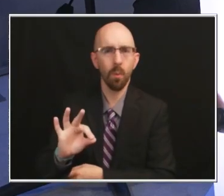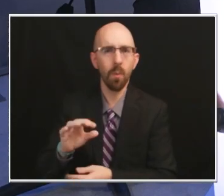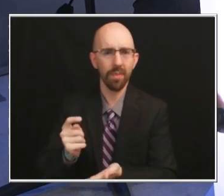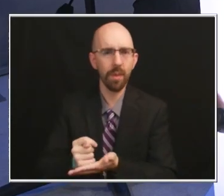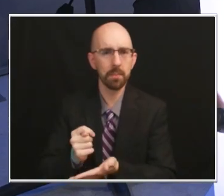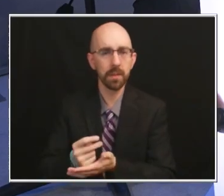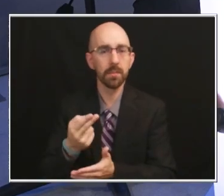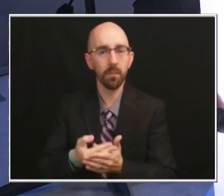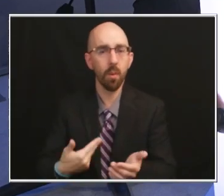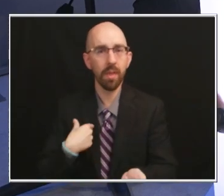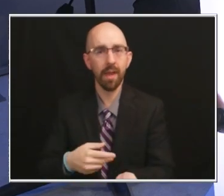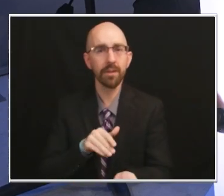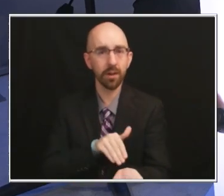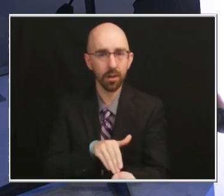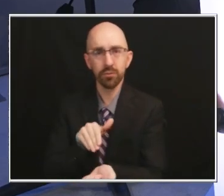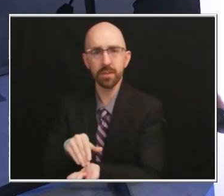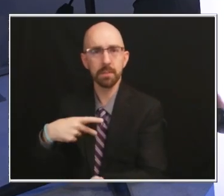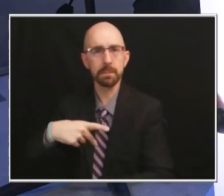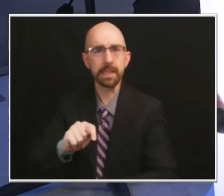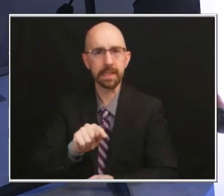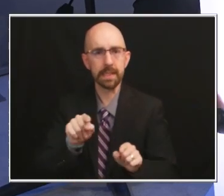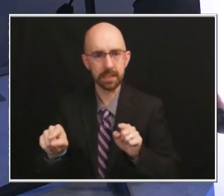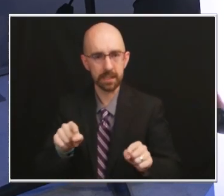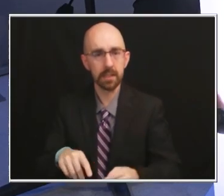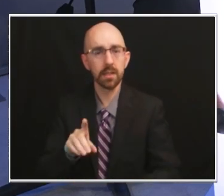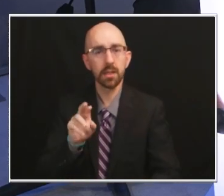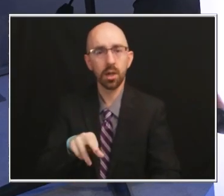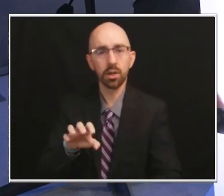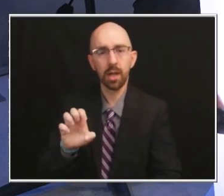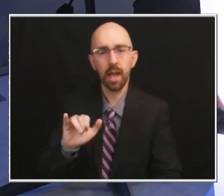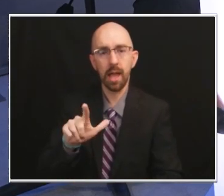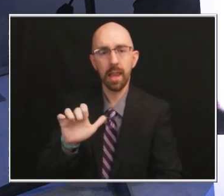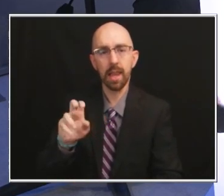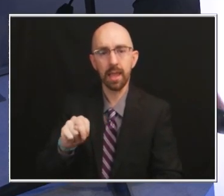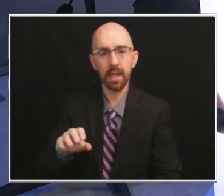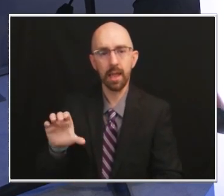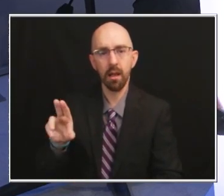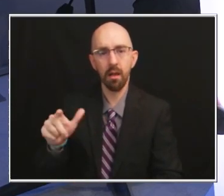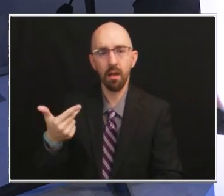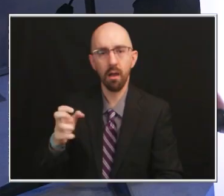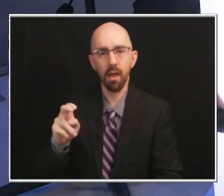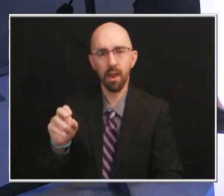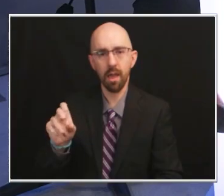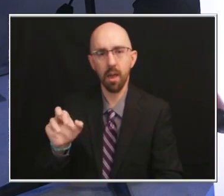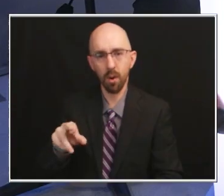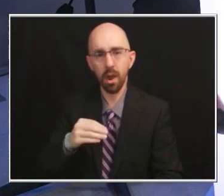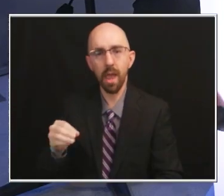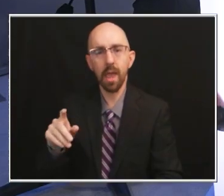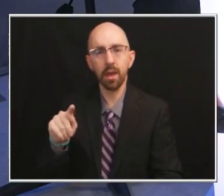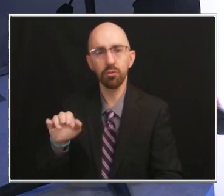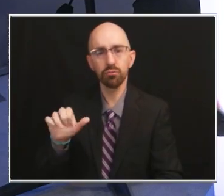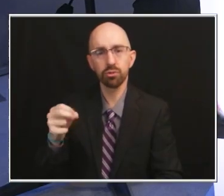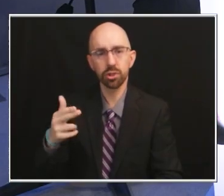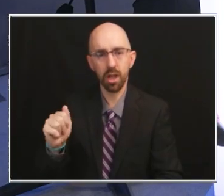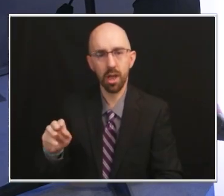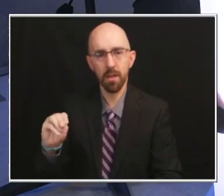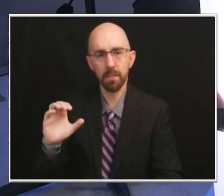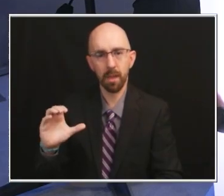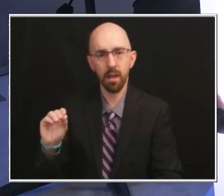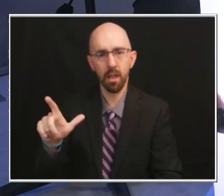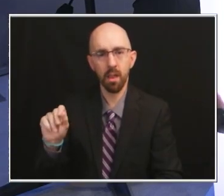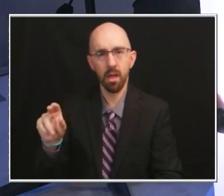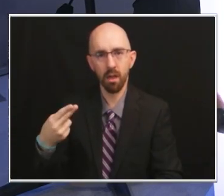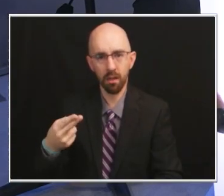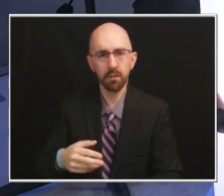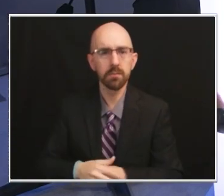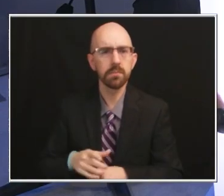doctorates in physical therapy. We have Dr. Eileen Kokenauer and Tricia McCulloch, and they are both here to enlighten us. They helped start